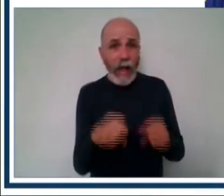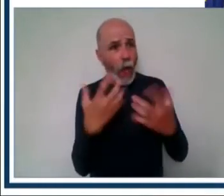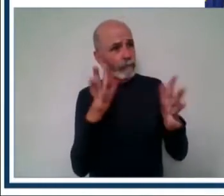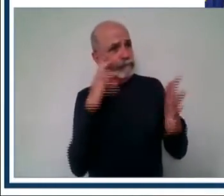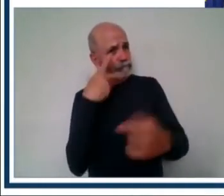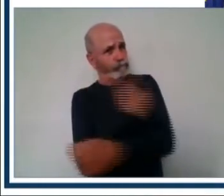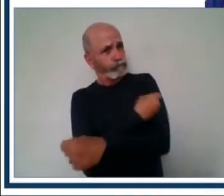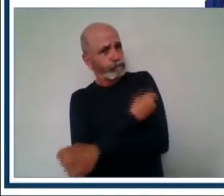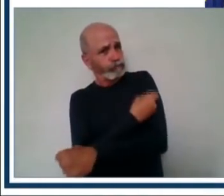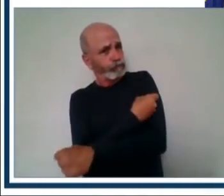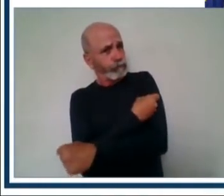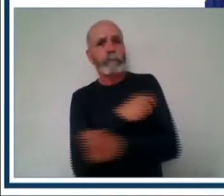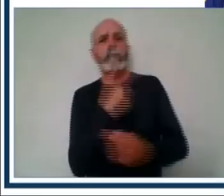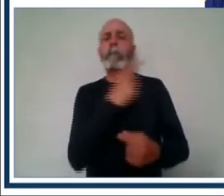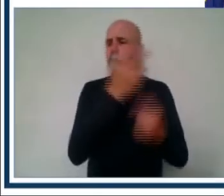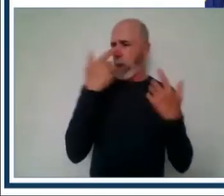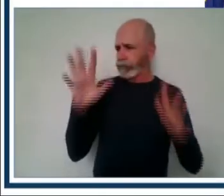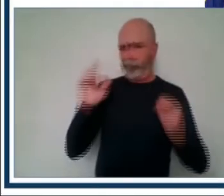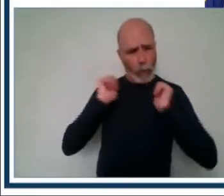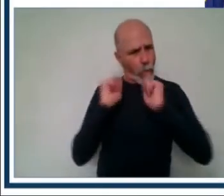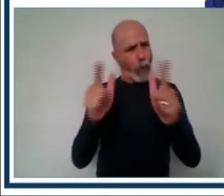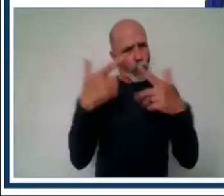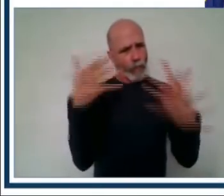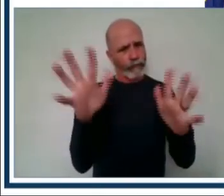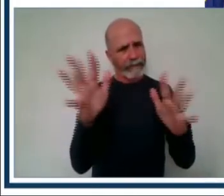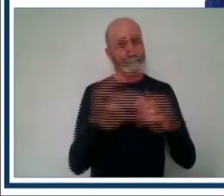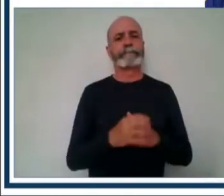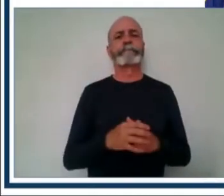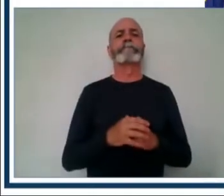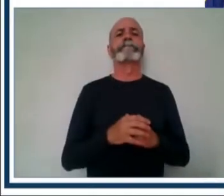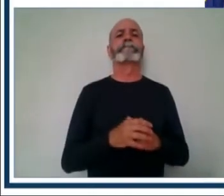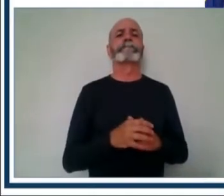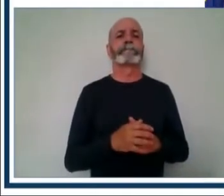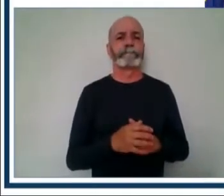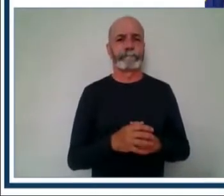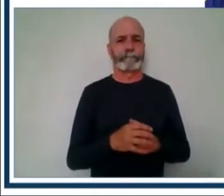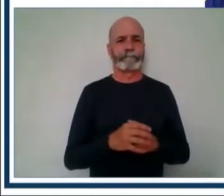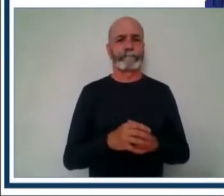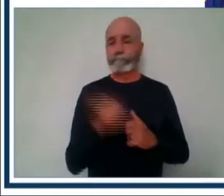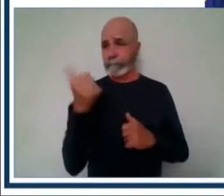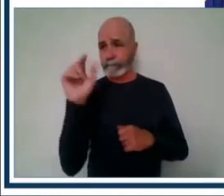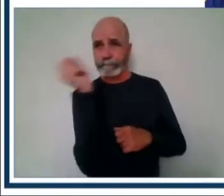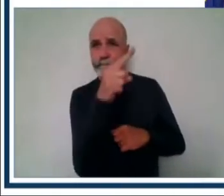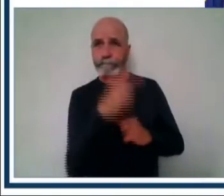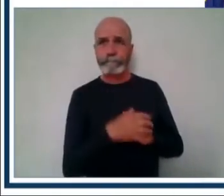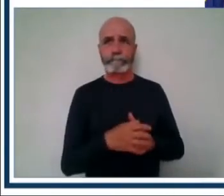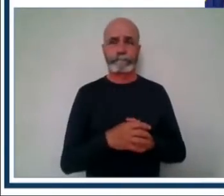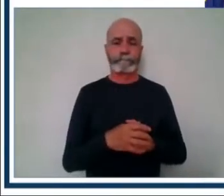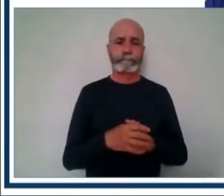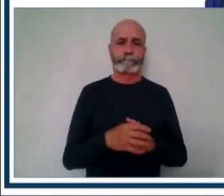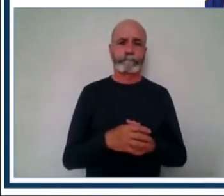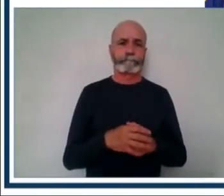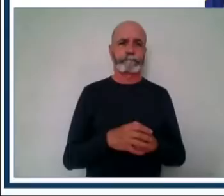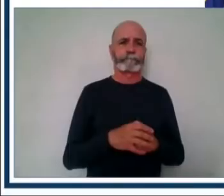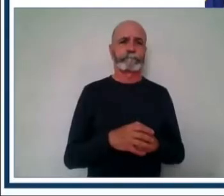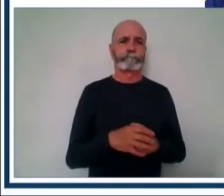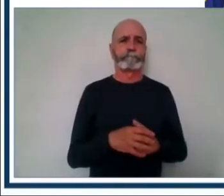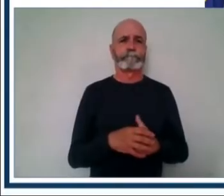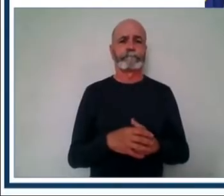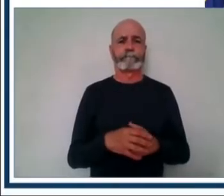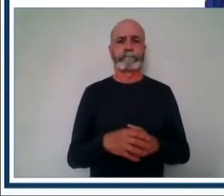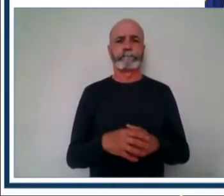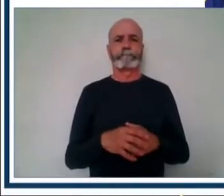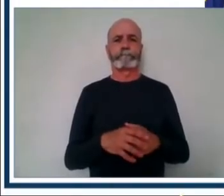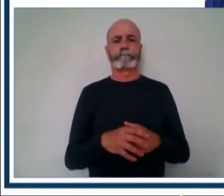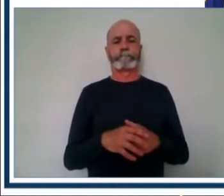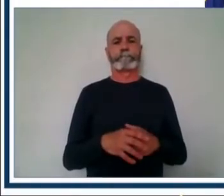Thank you. This is a question for the Premier. Given that travel within this province is limited and only for essential reasons,